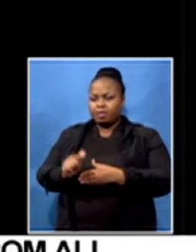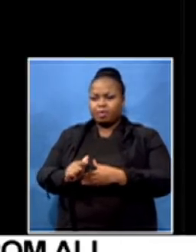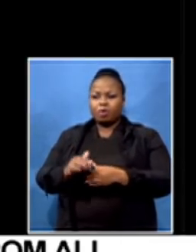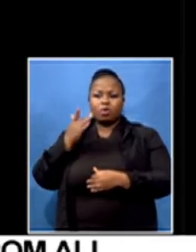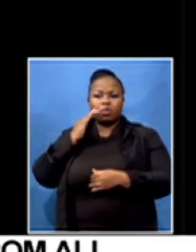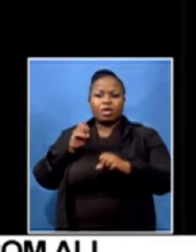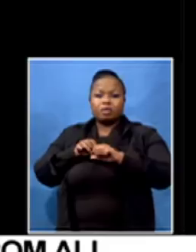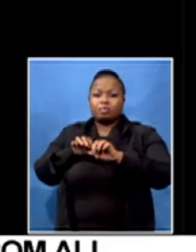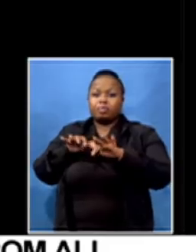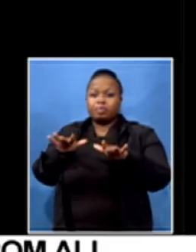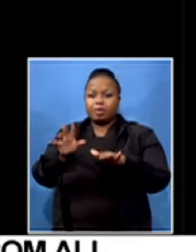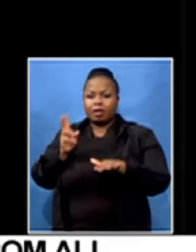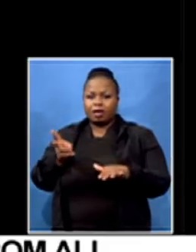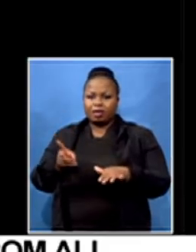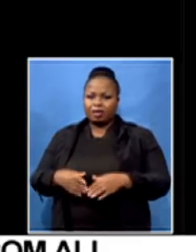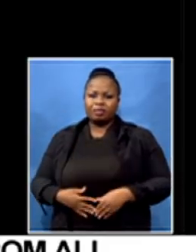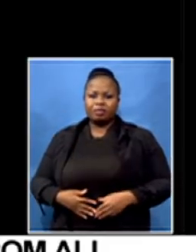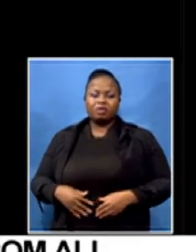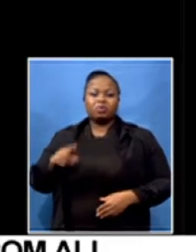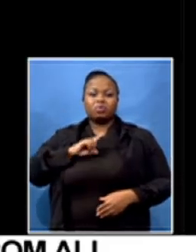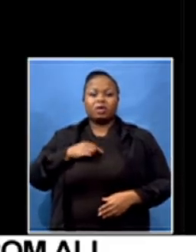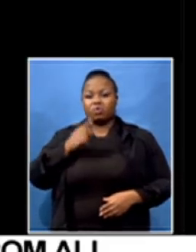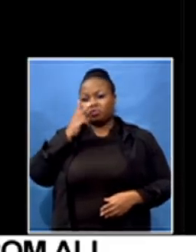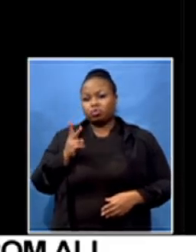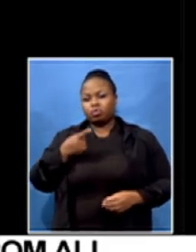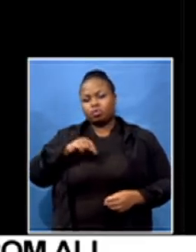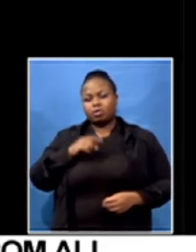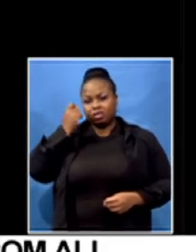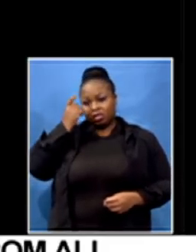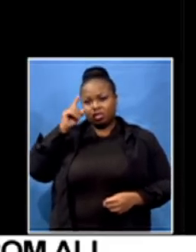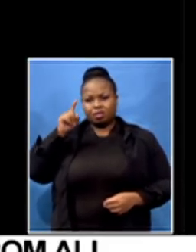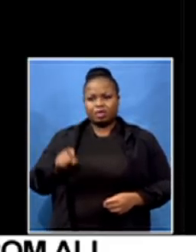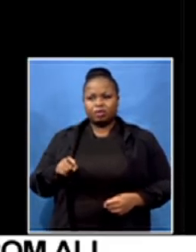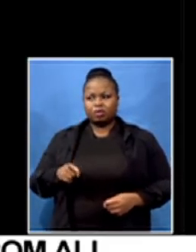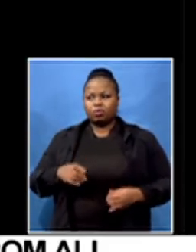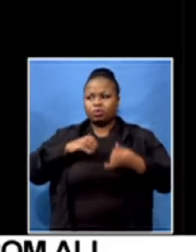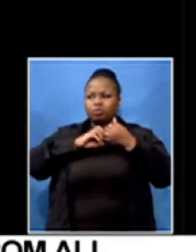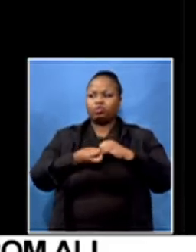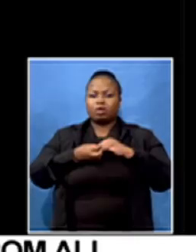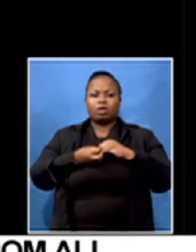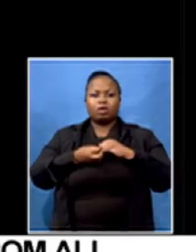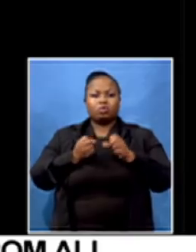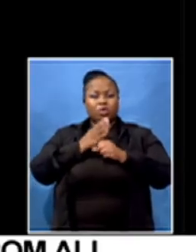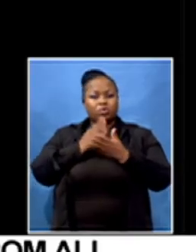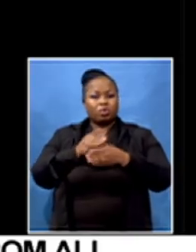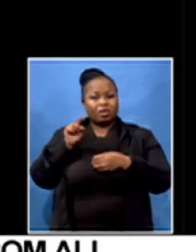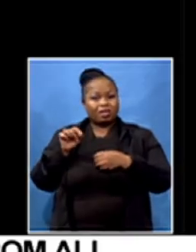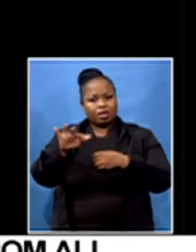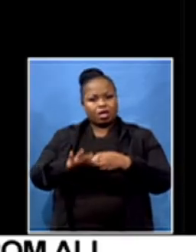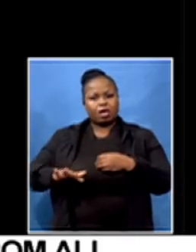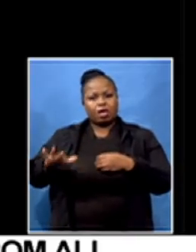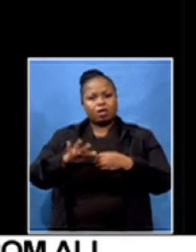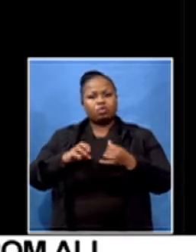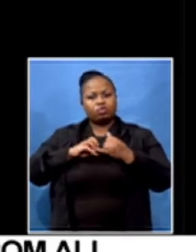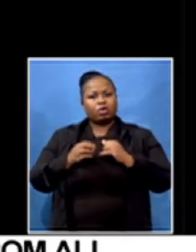So it's not a punitive issue. So when we look at it, we need to understand that we're trying to reinforce that particular area. So we're